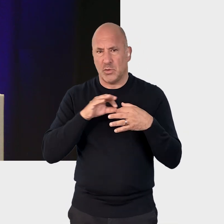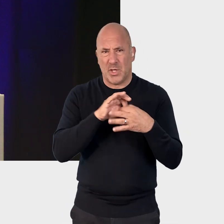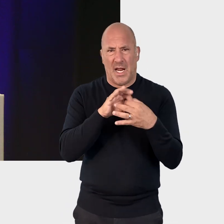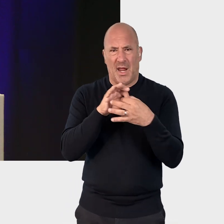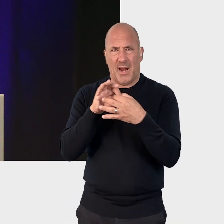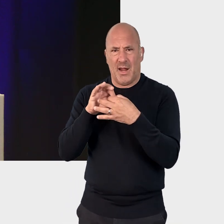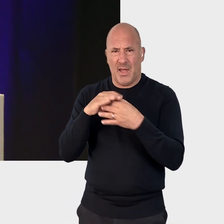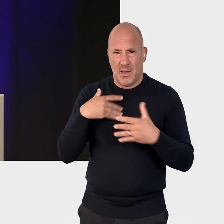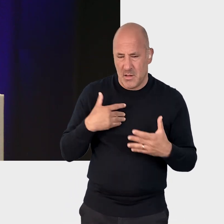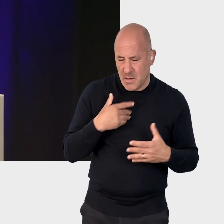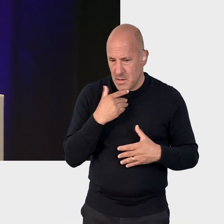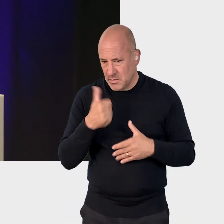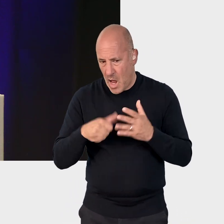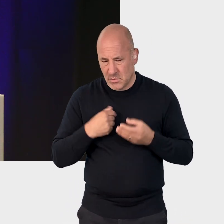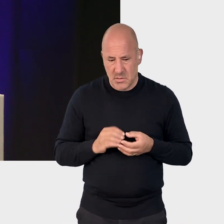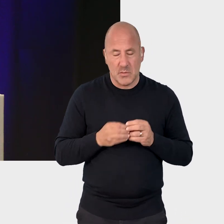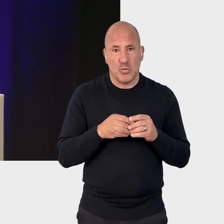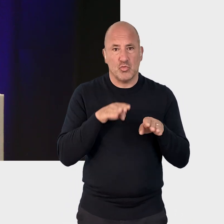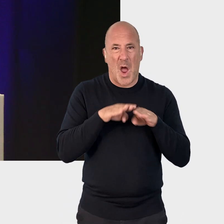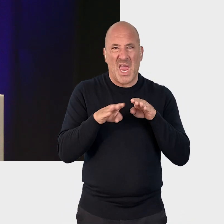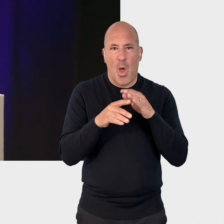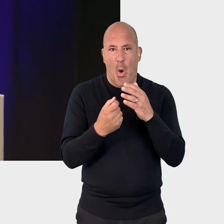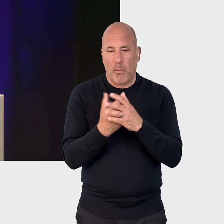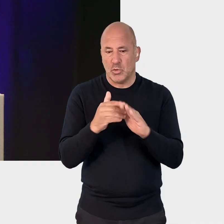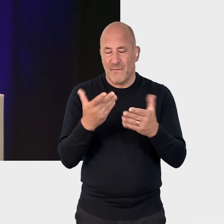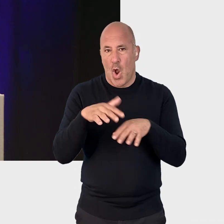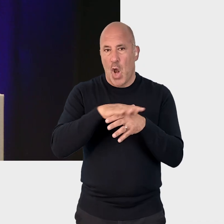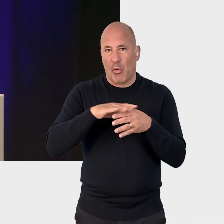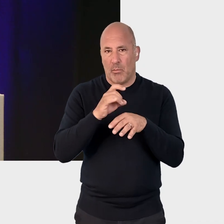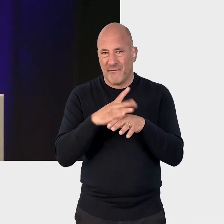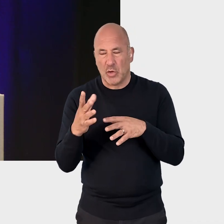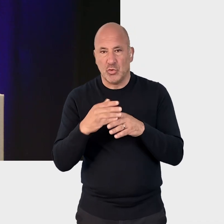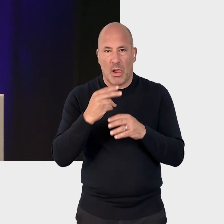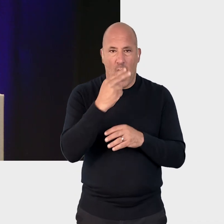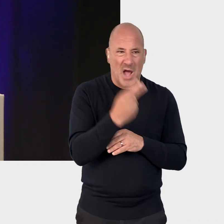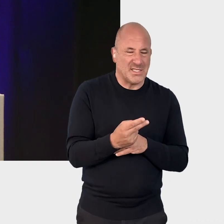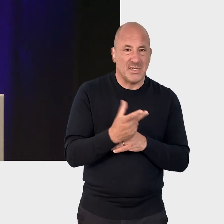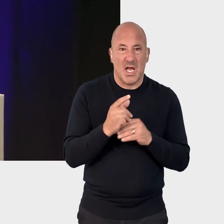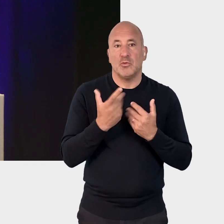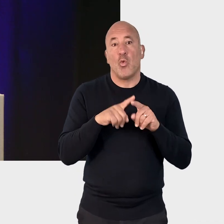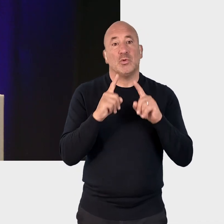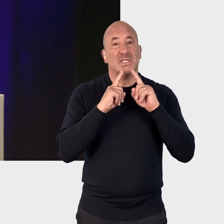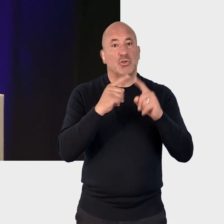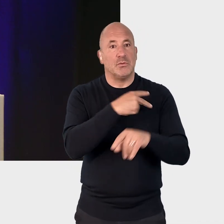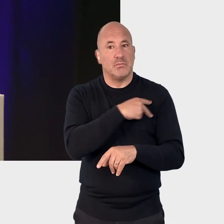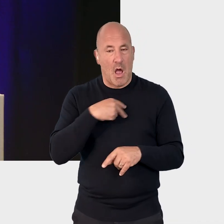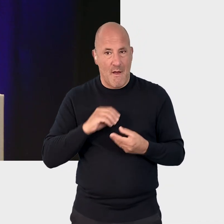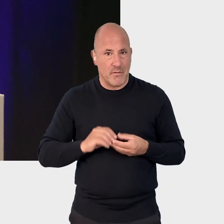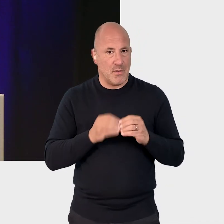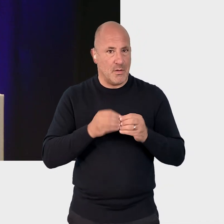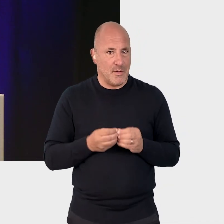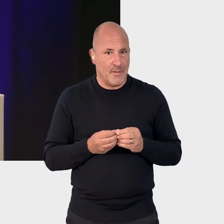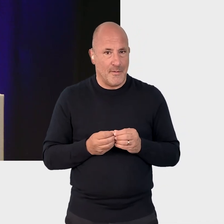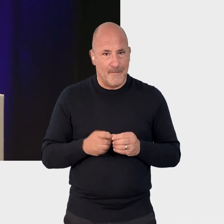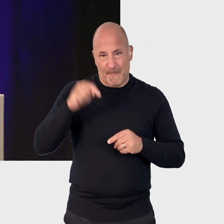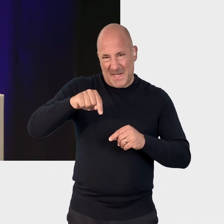the school and community organisations, we were able to develop training opportunities for local practitioners, artists and